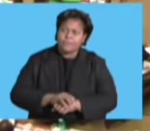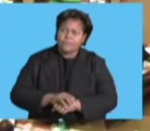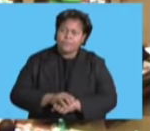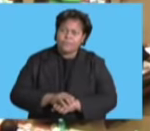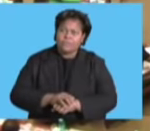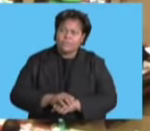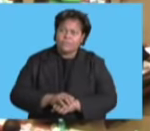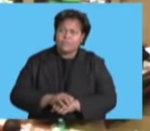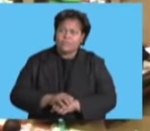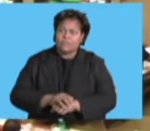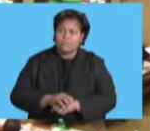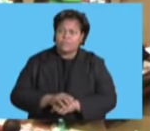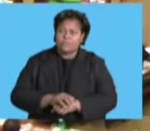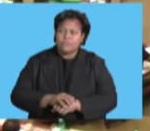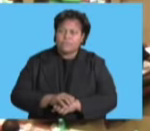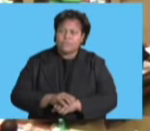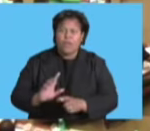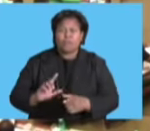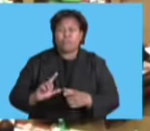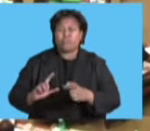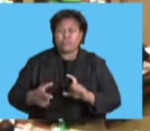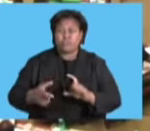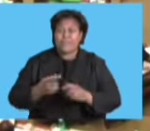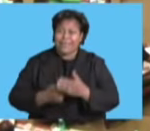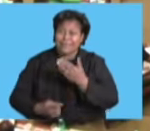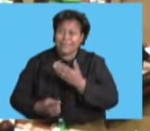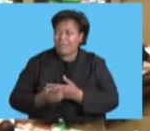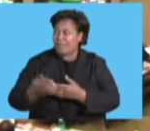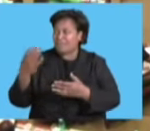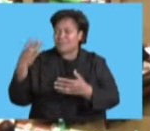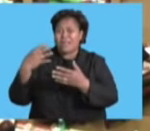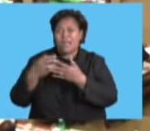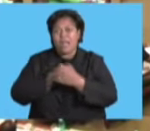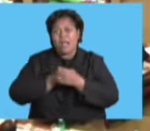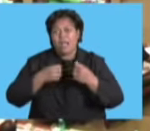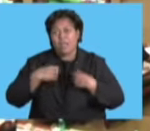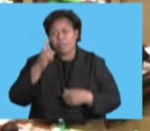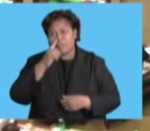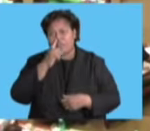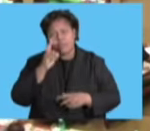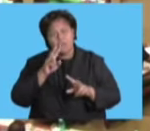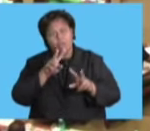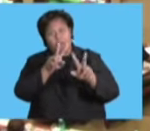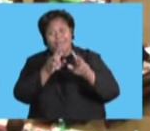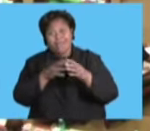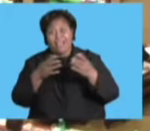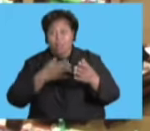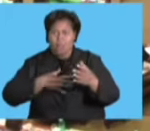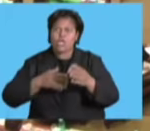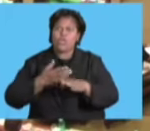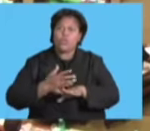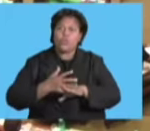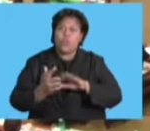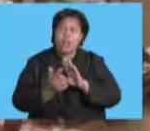catastrophic day and a premonition of what our people perceive to be the new legal order as far as the rule of